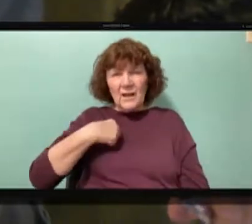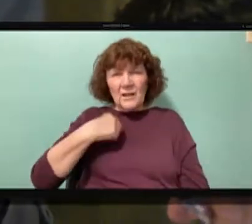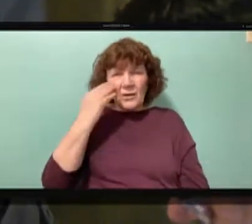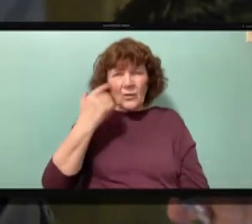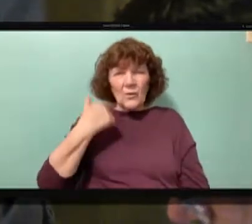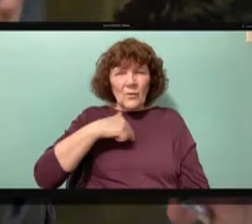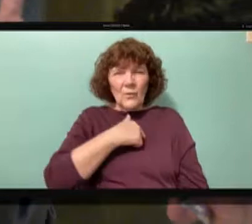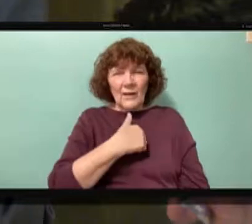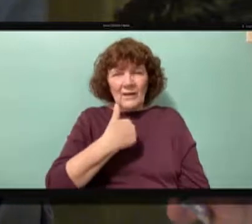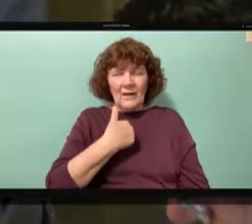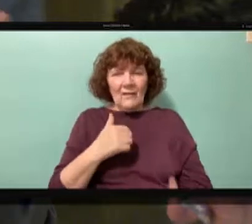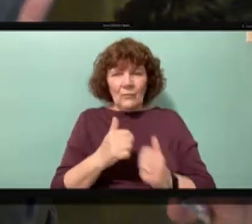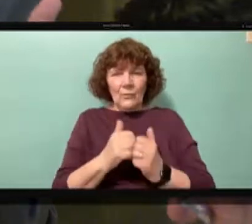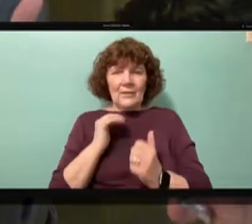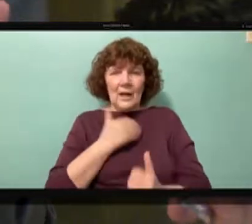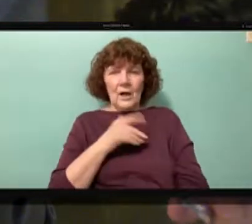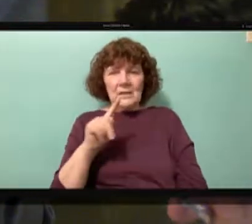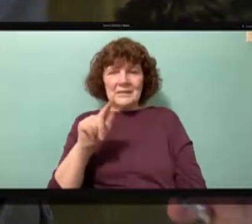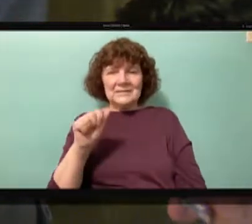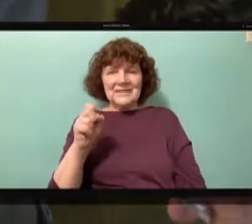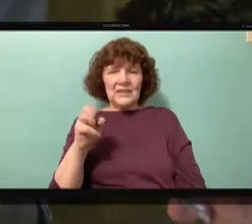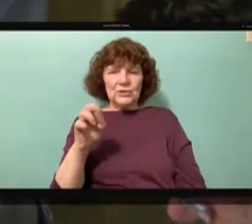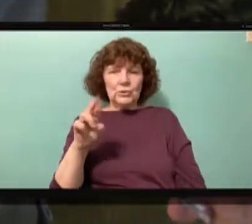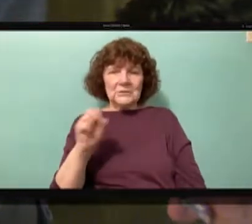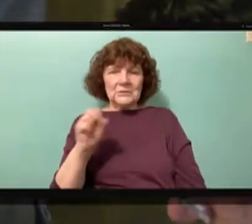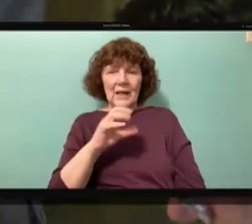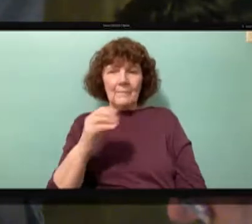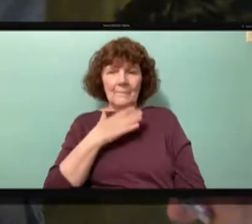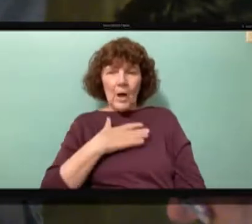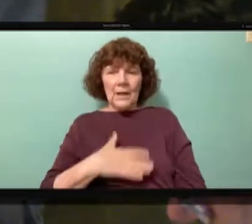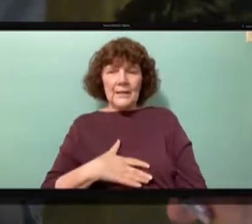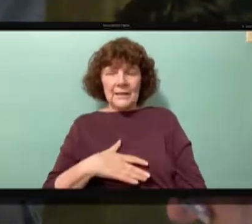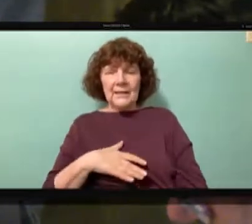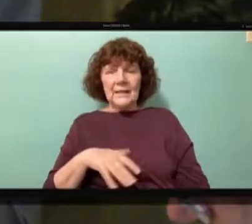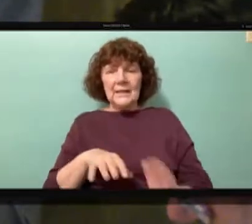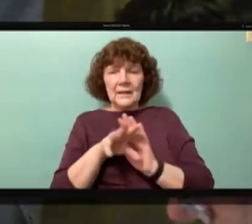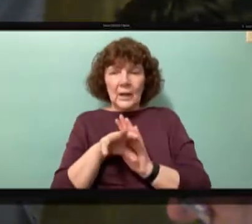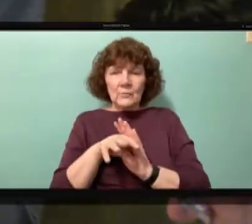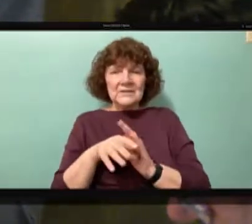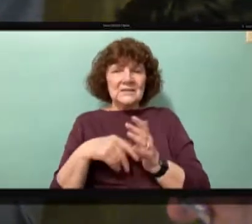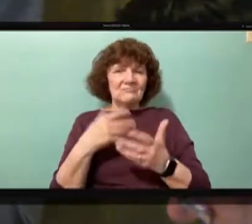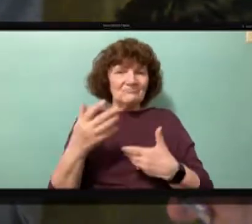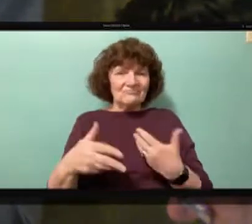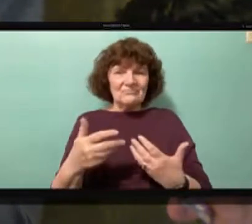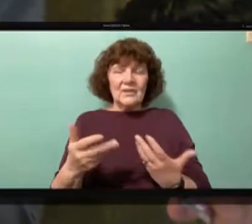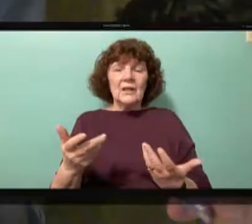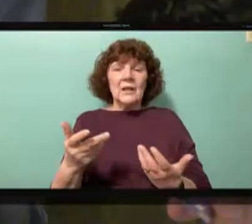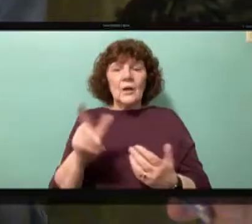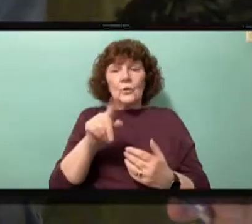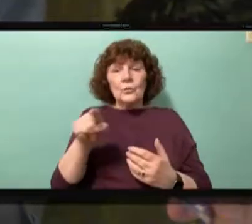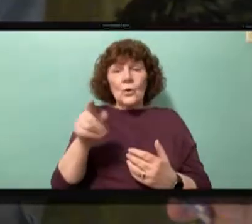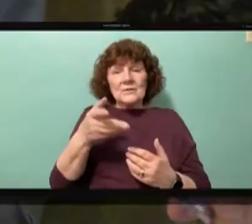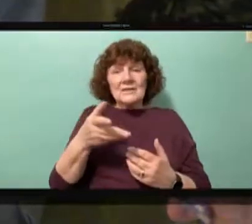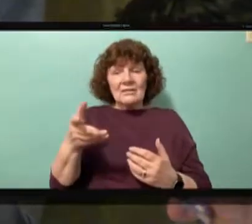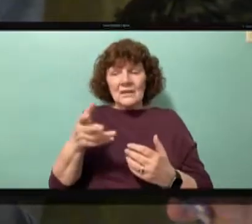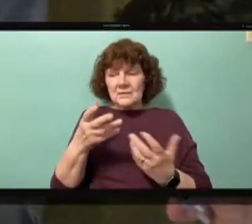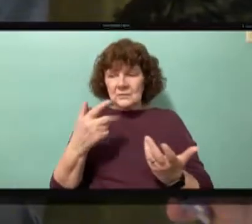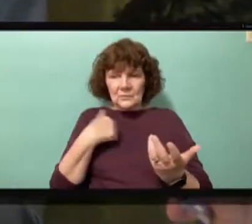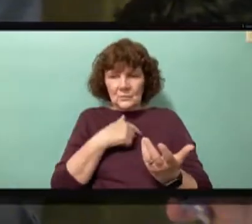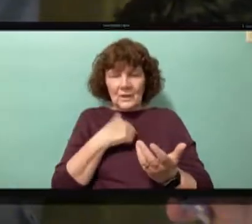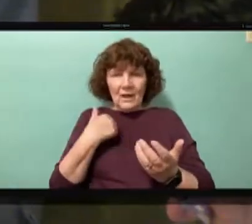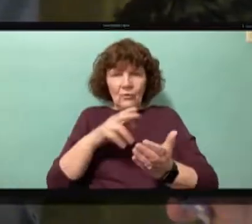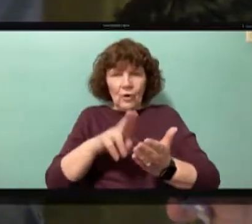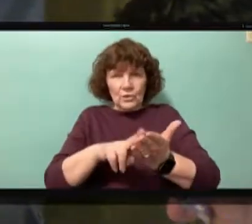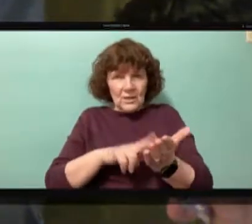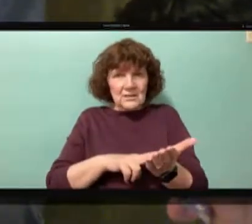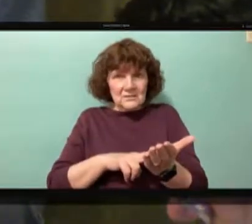our tasers and body kit, you know, it's like there's one and then you have to do the other. Those are, of course, contracts where,